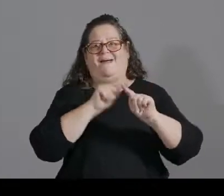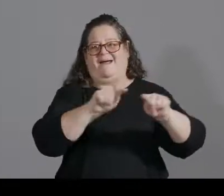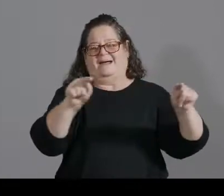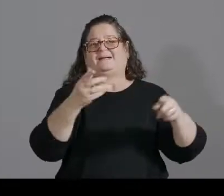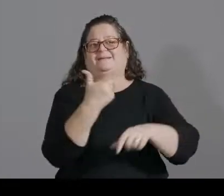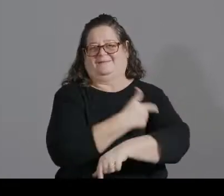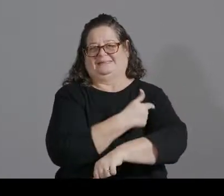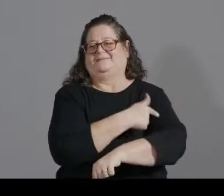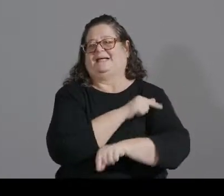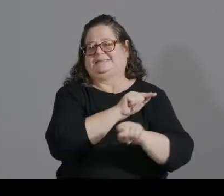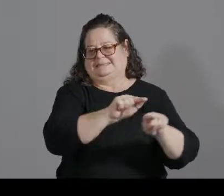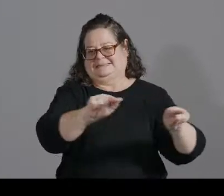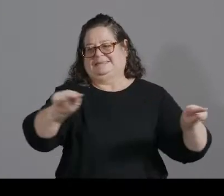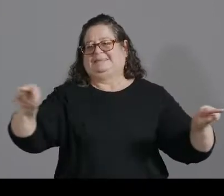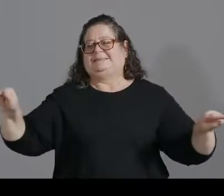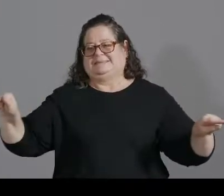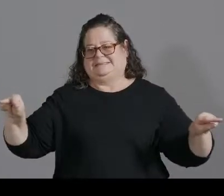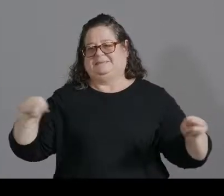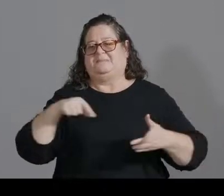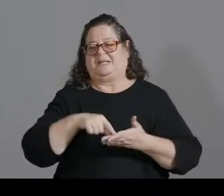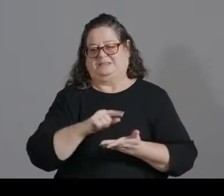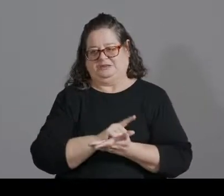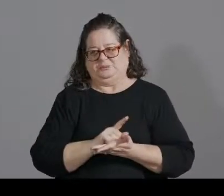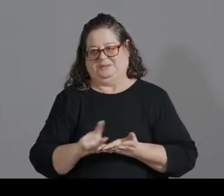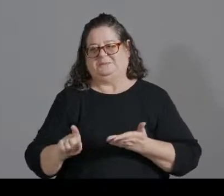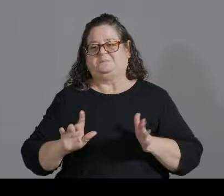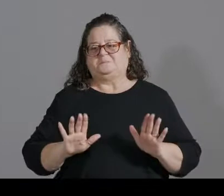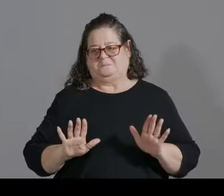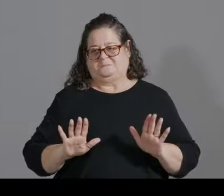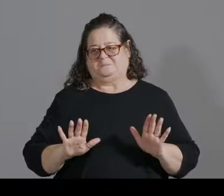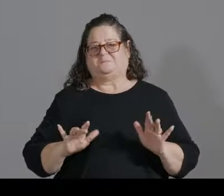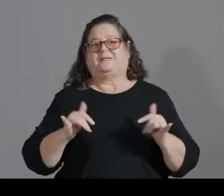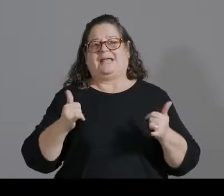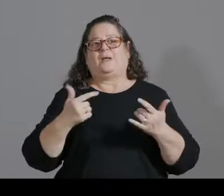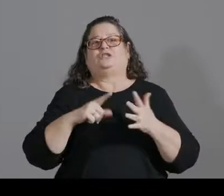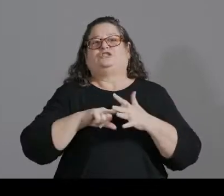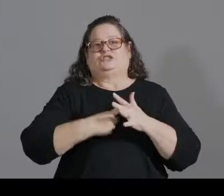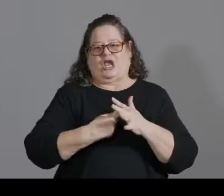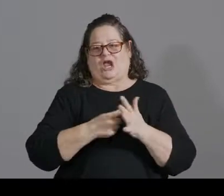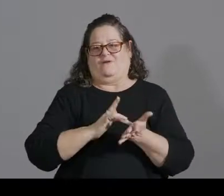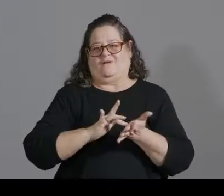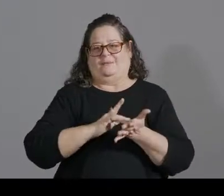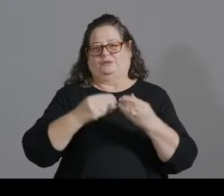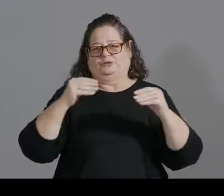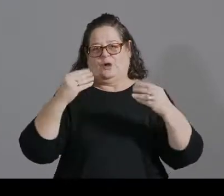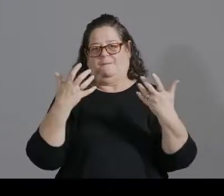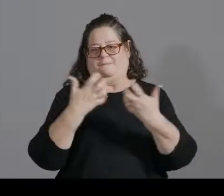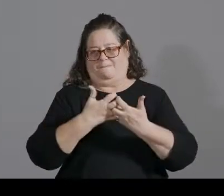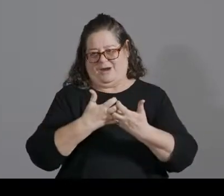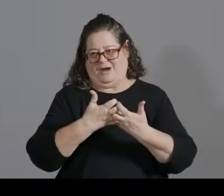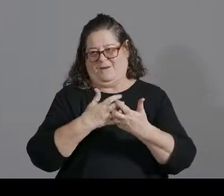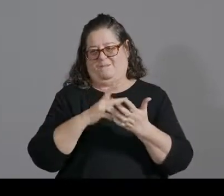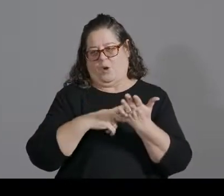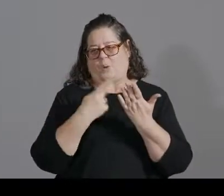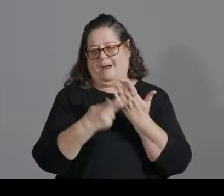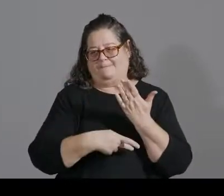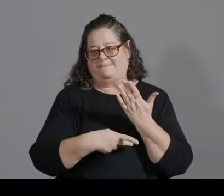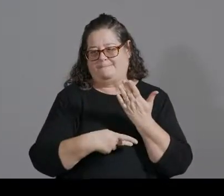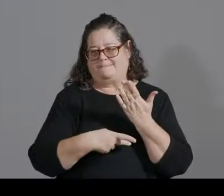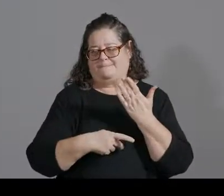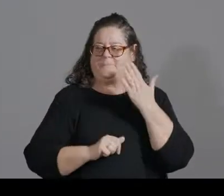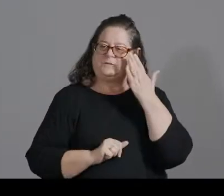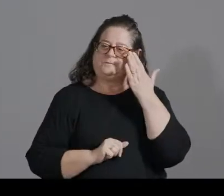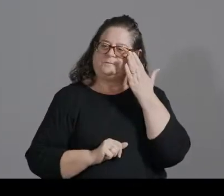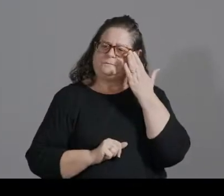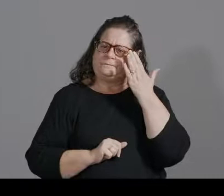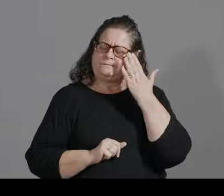the CDC Retail Pharmacy Partnership Program. That is a program where the pharmacies will receive a